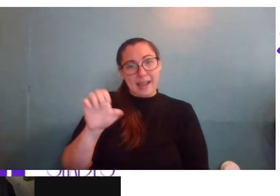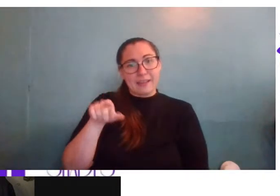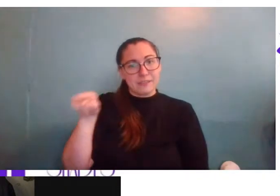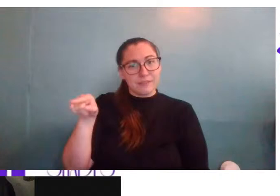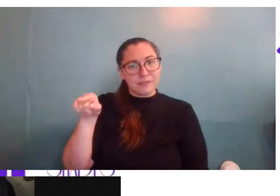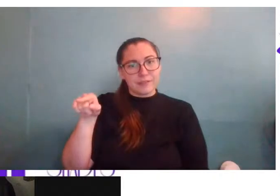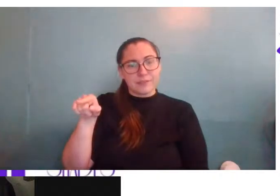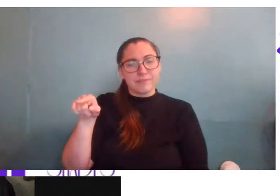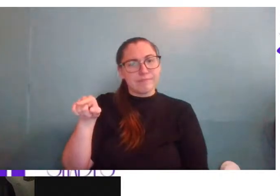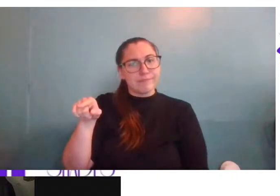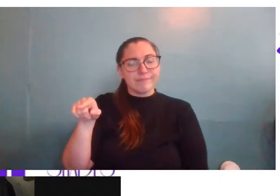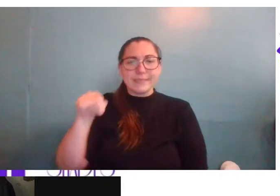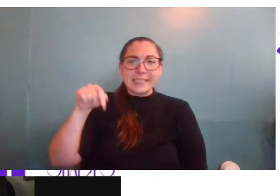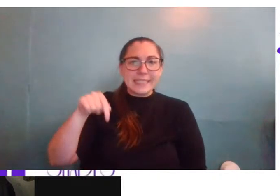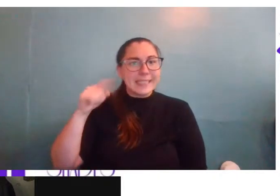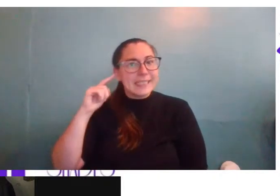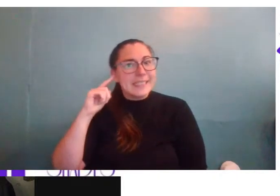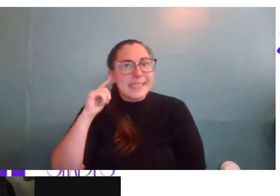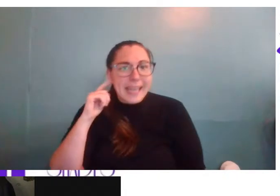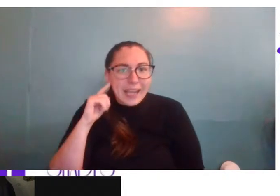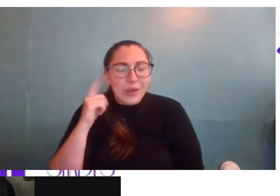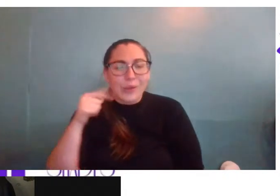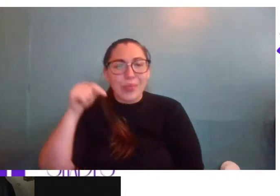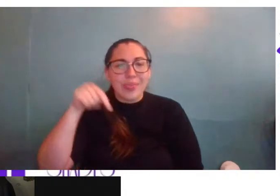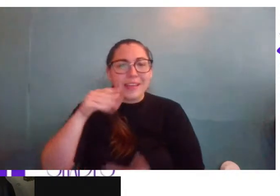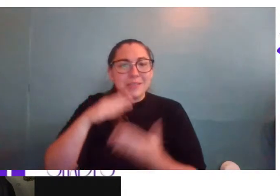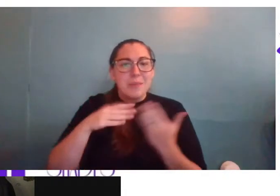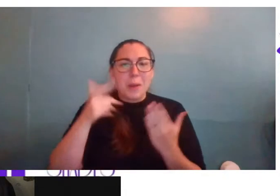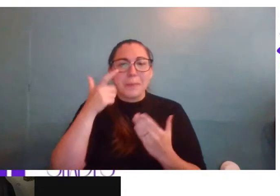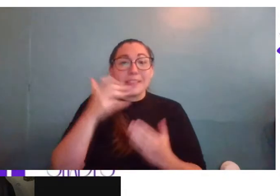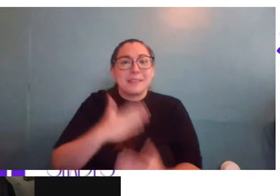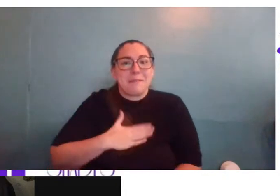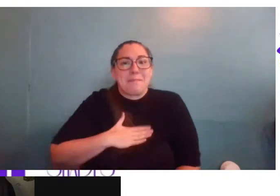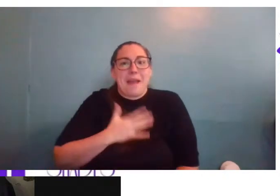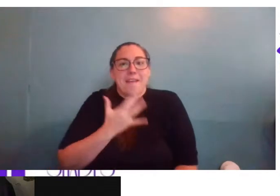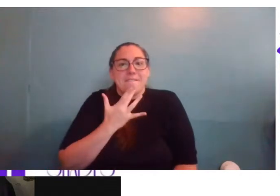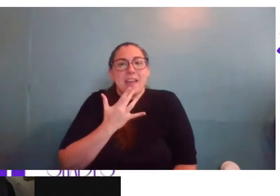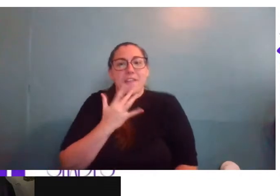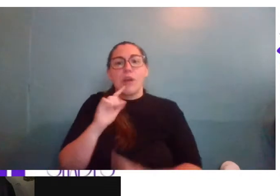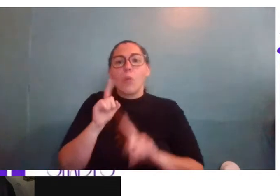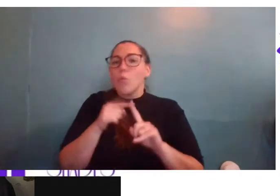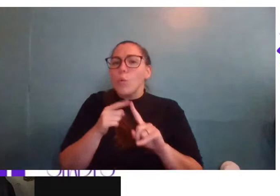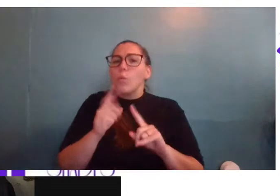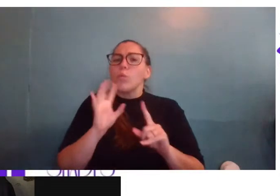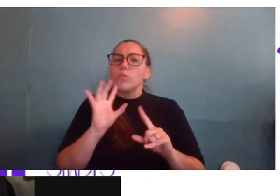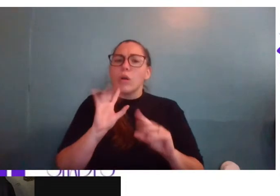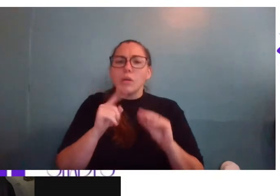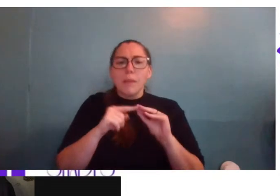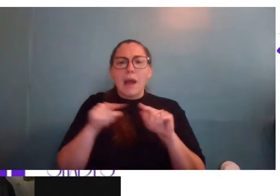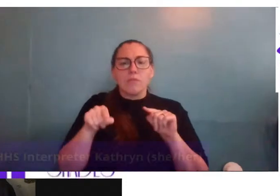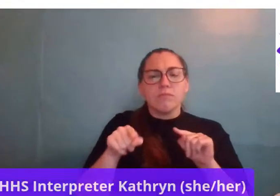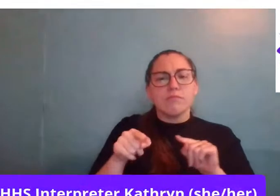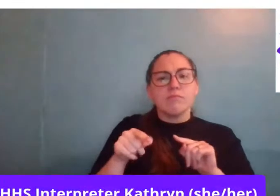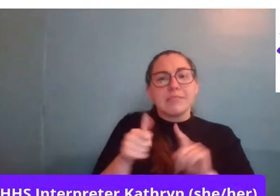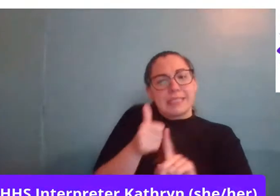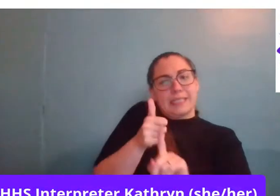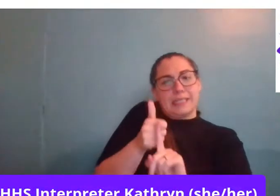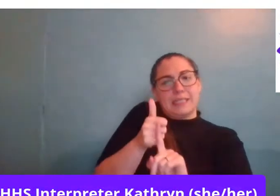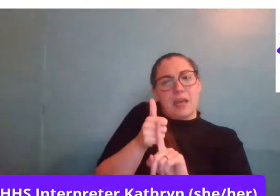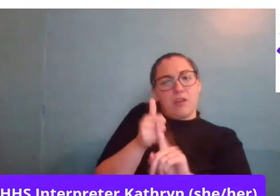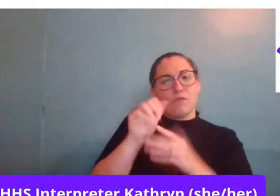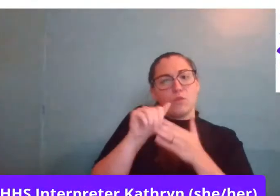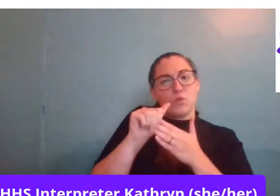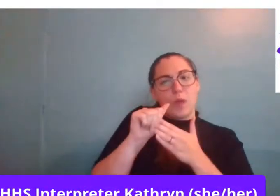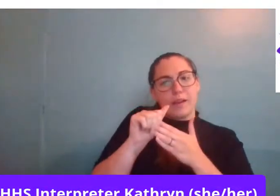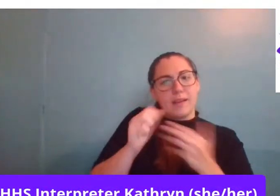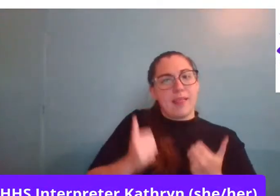to hear this part because it's always like my most favorite. Is when we talk about a self-directed